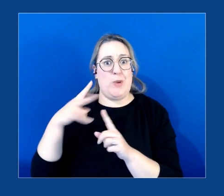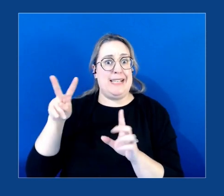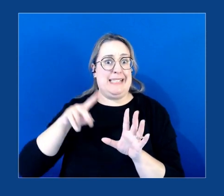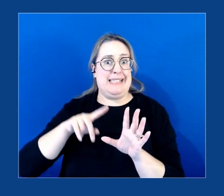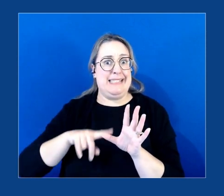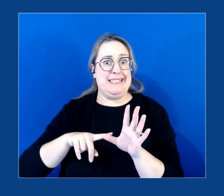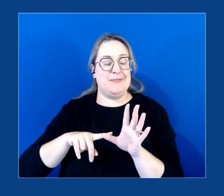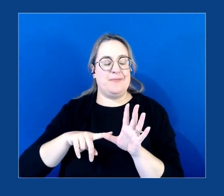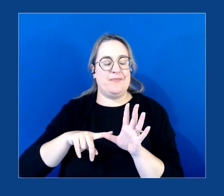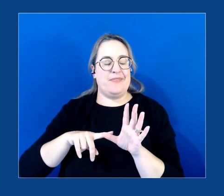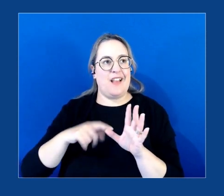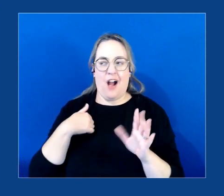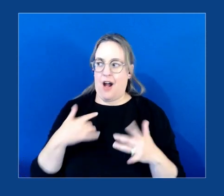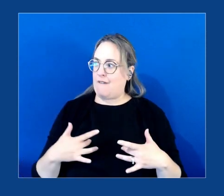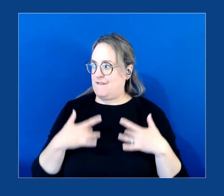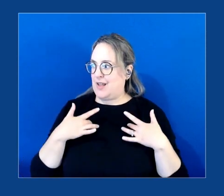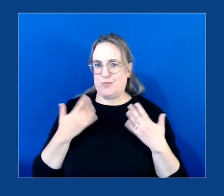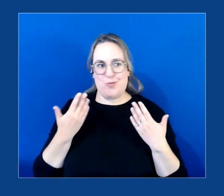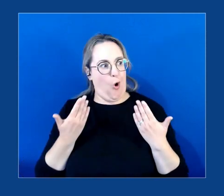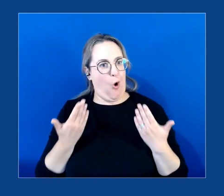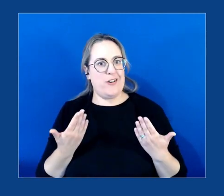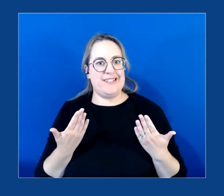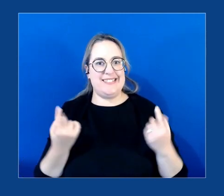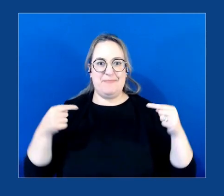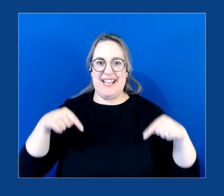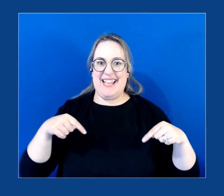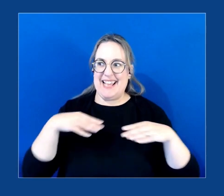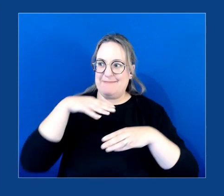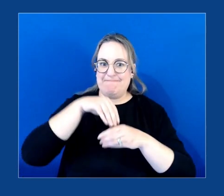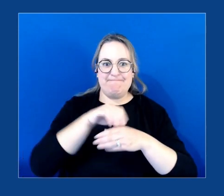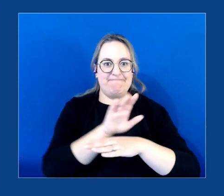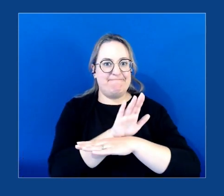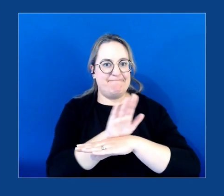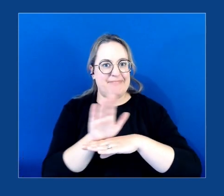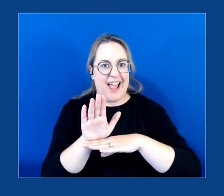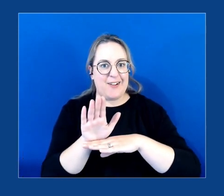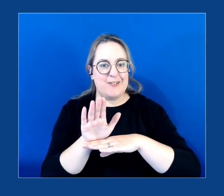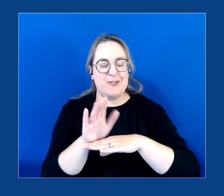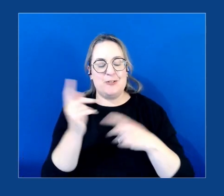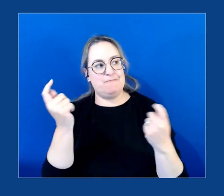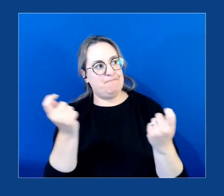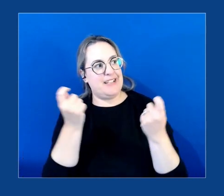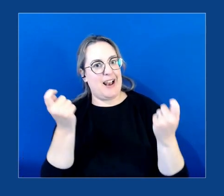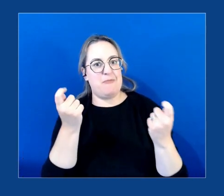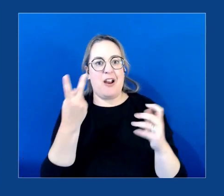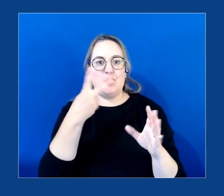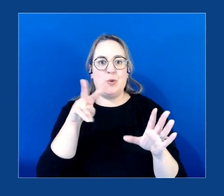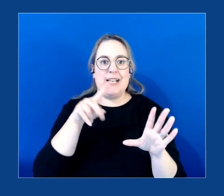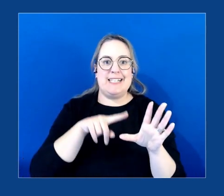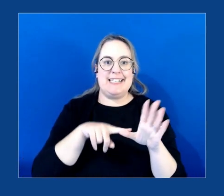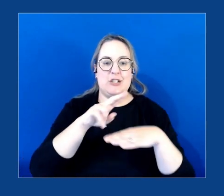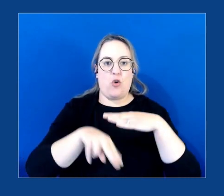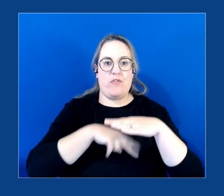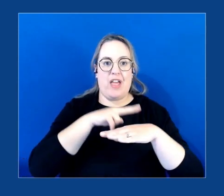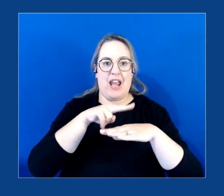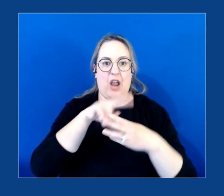say that it's an honour to be here, part of this panel, for the occasion of 20 years of the National Recording Project. I, of